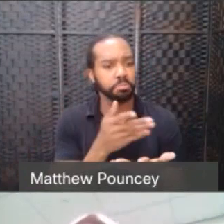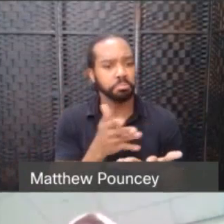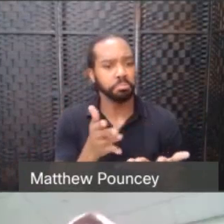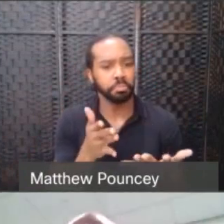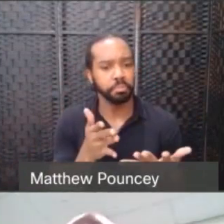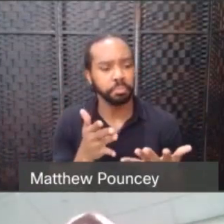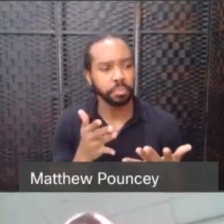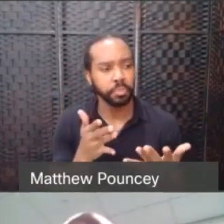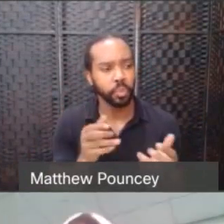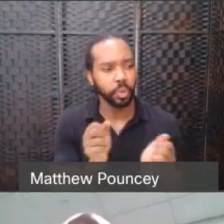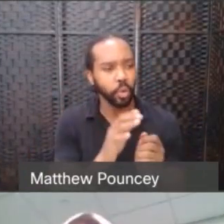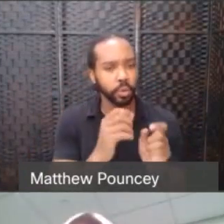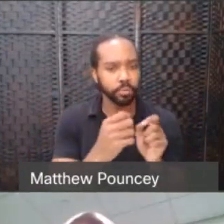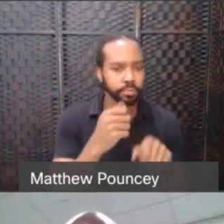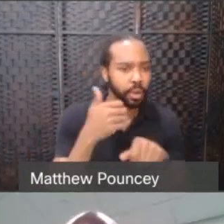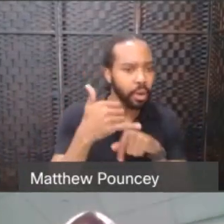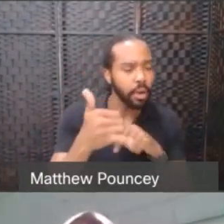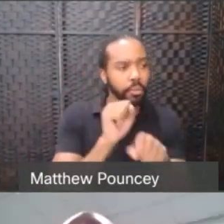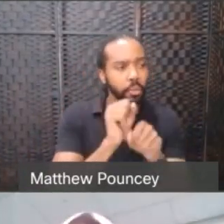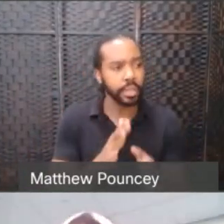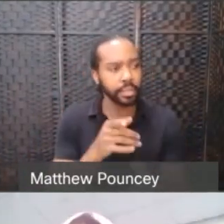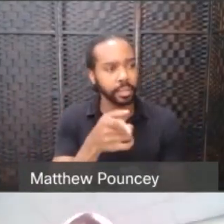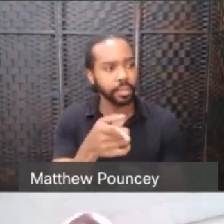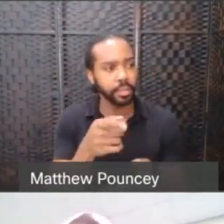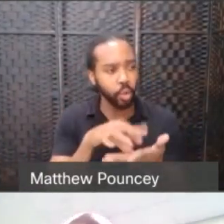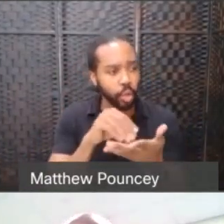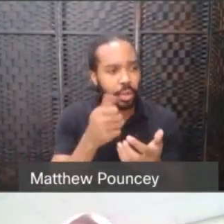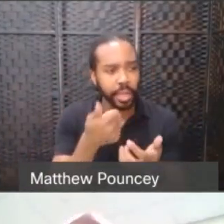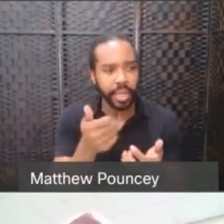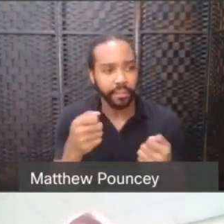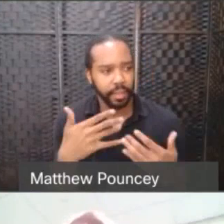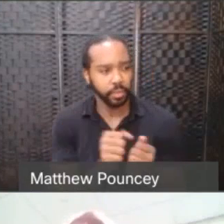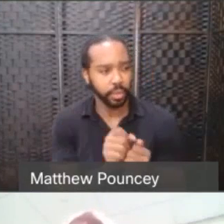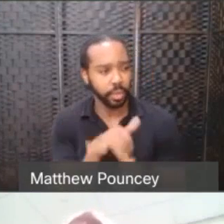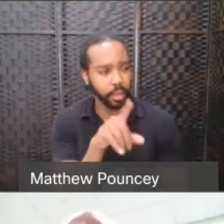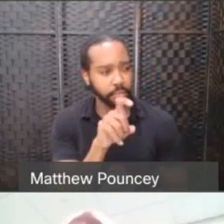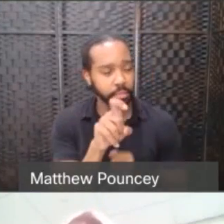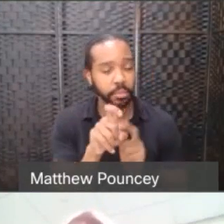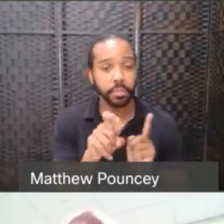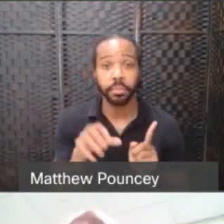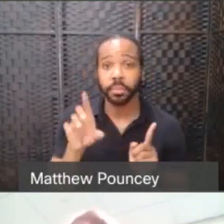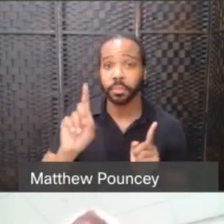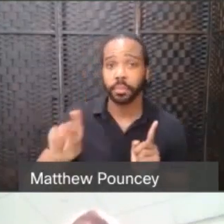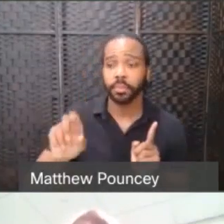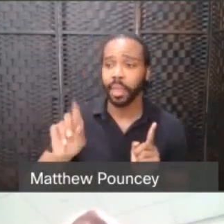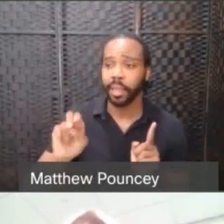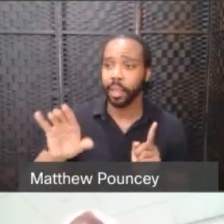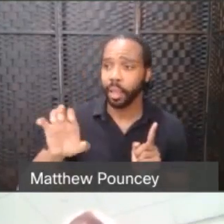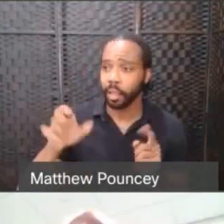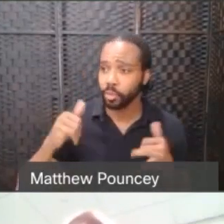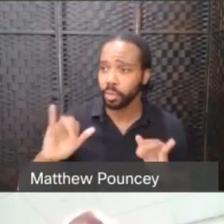still on the line, and for any other provider that would like to add what they've done in terms